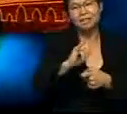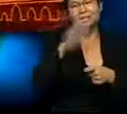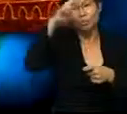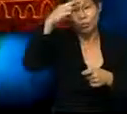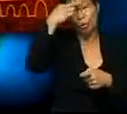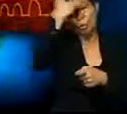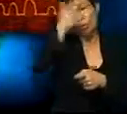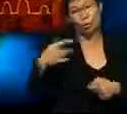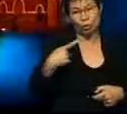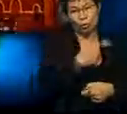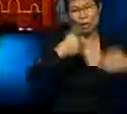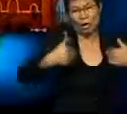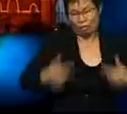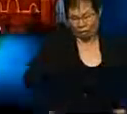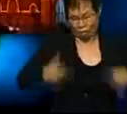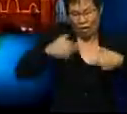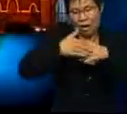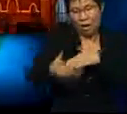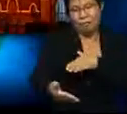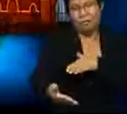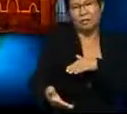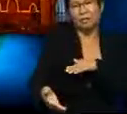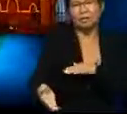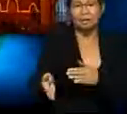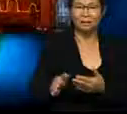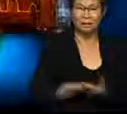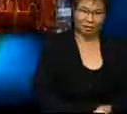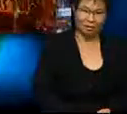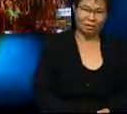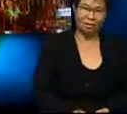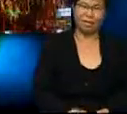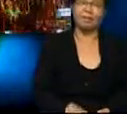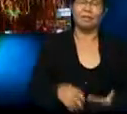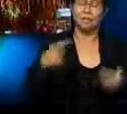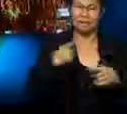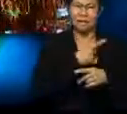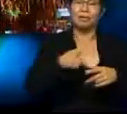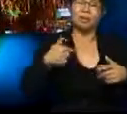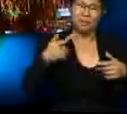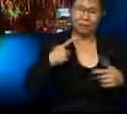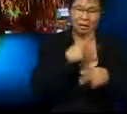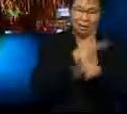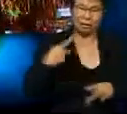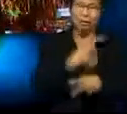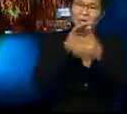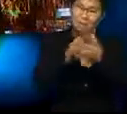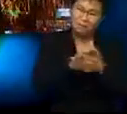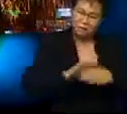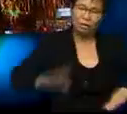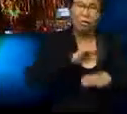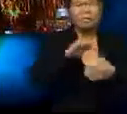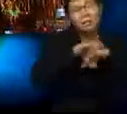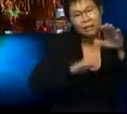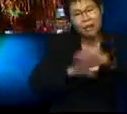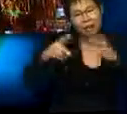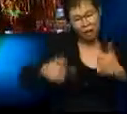reason why we have life after dark. It keeps us safe and comfortable. It also allows us